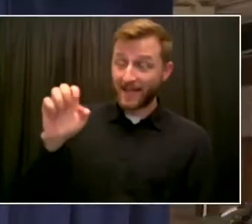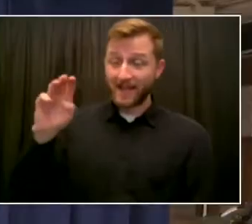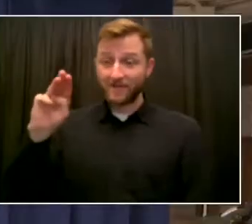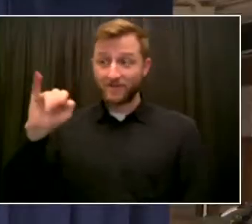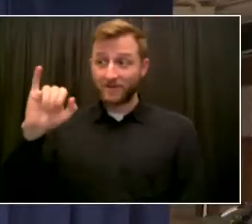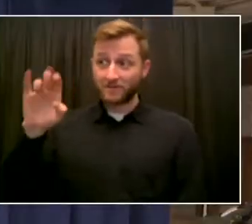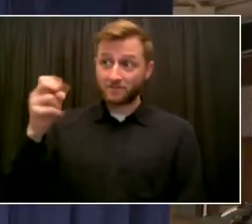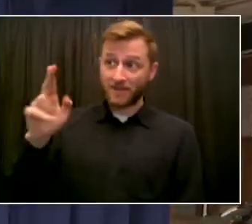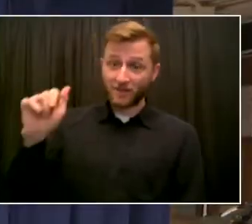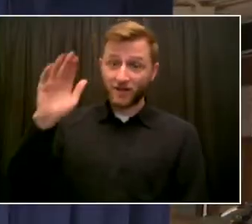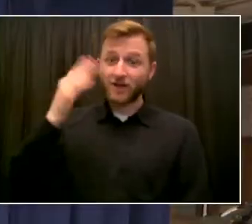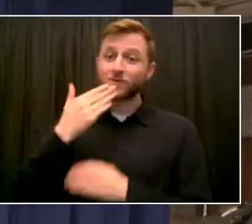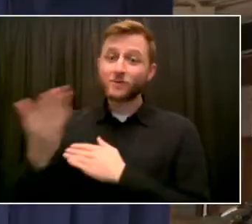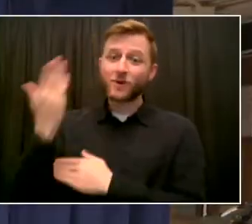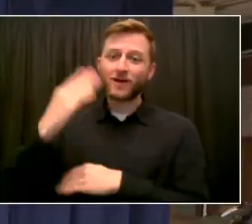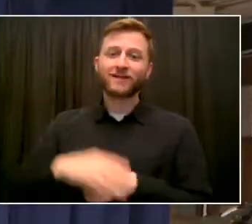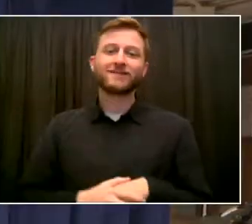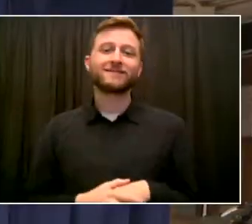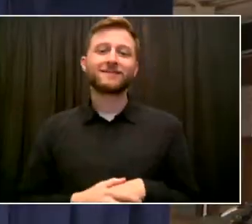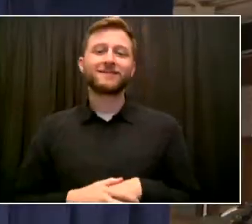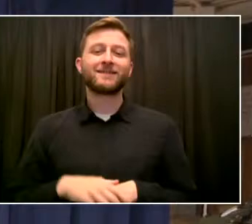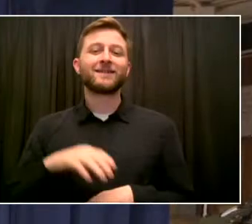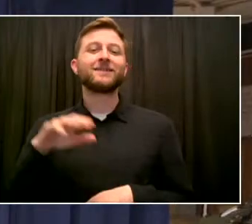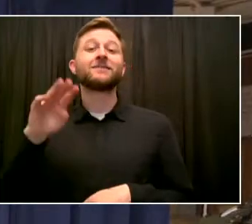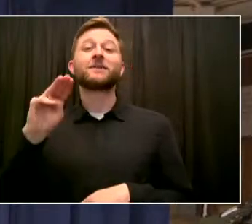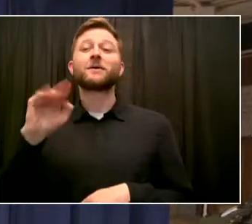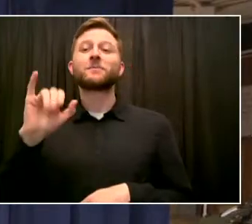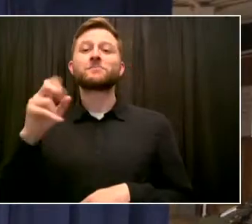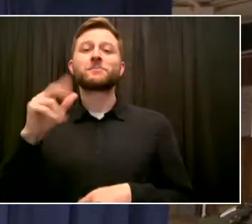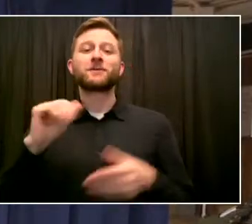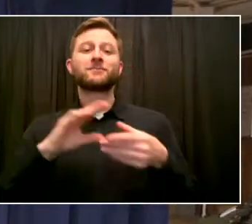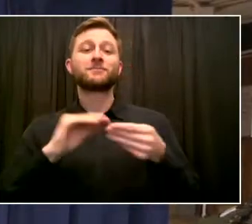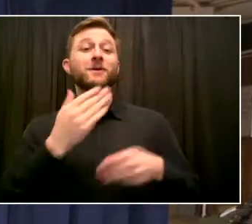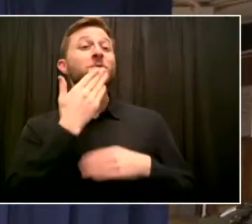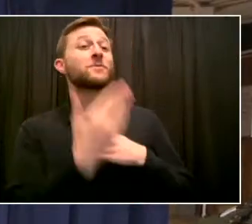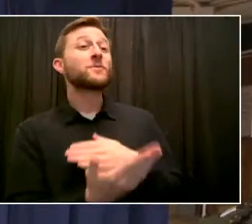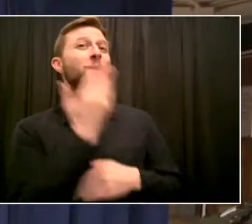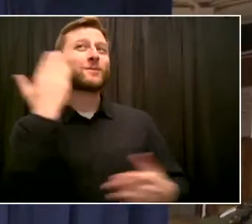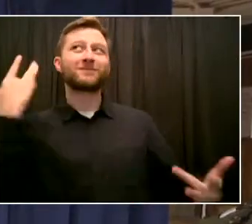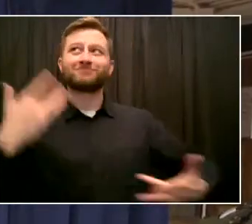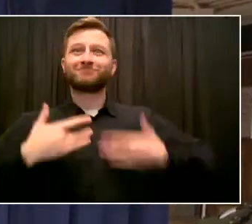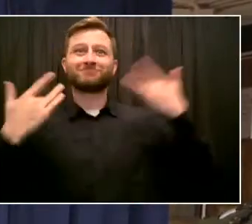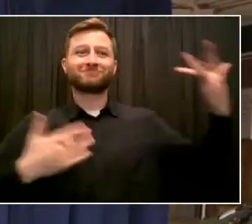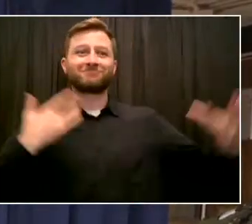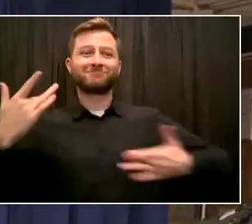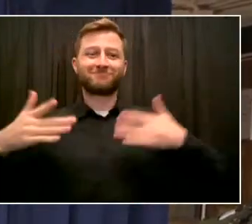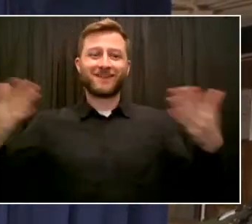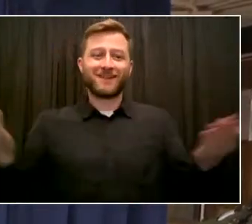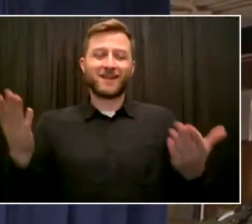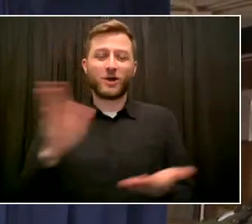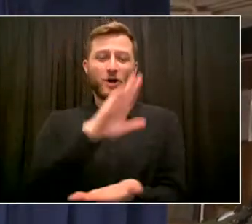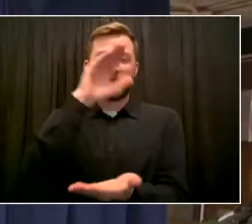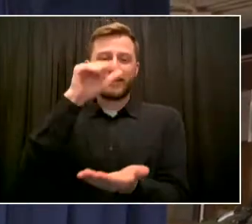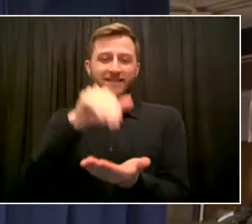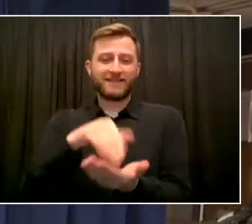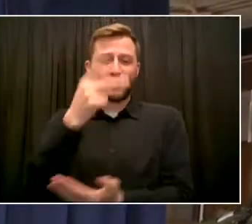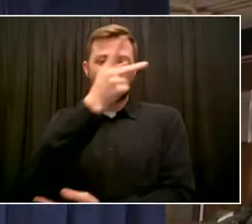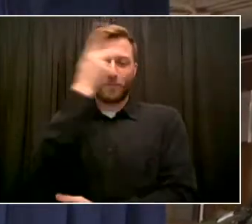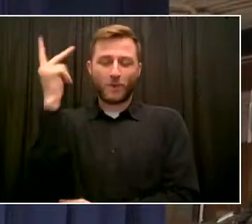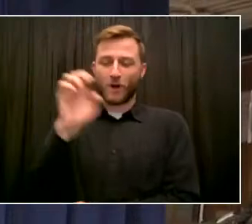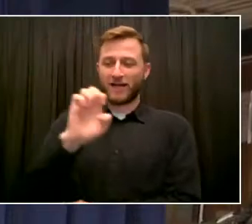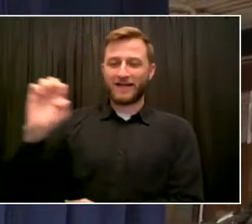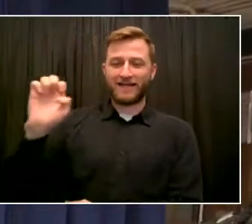Good morning. I'm so excited to be here this morning with Dr. Choksi here at Central Park East 2 in